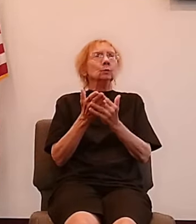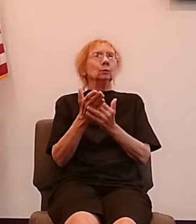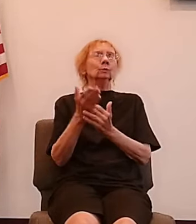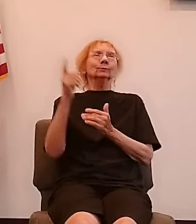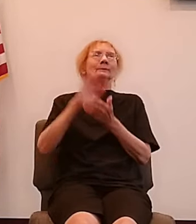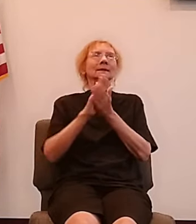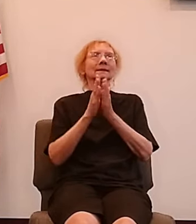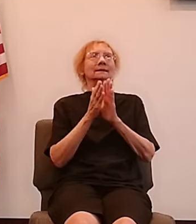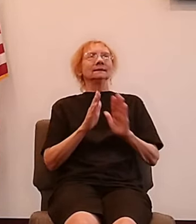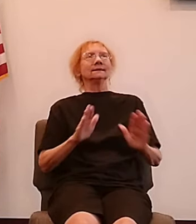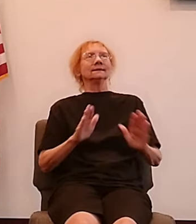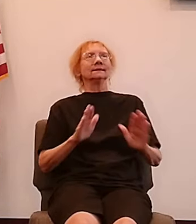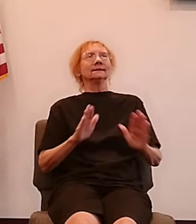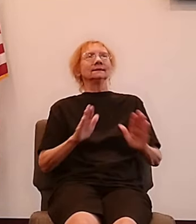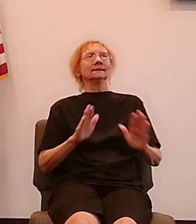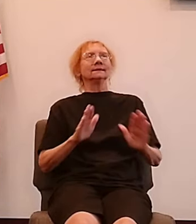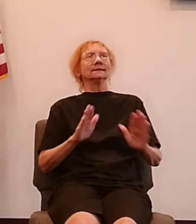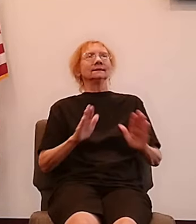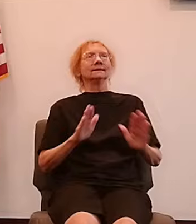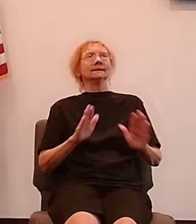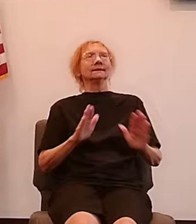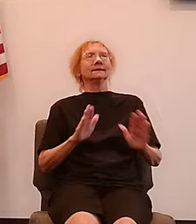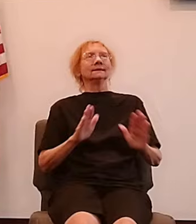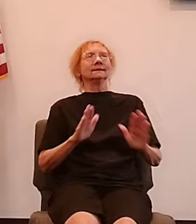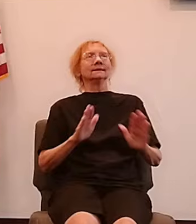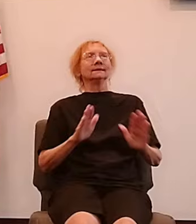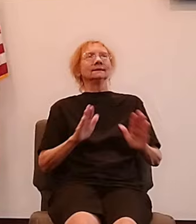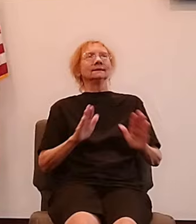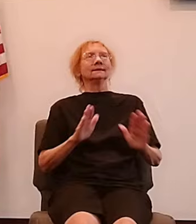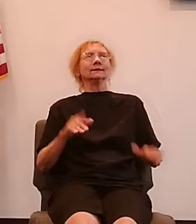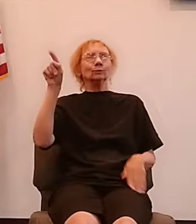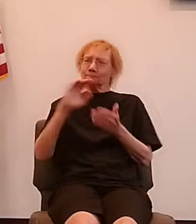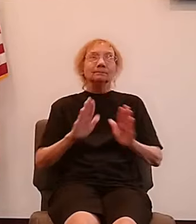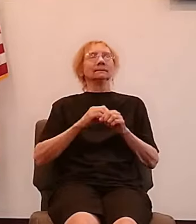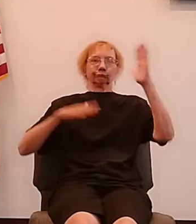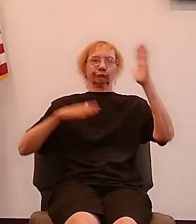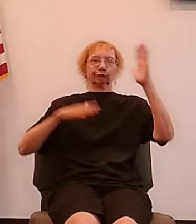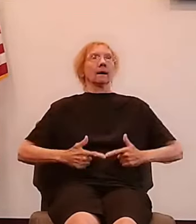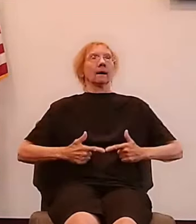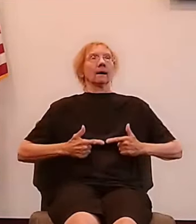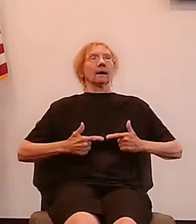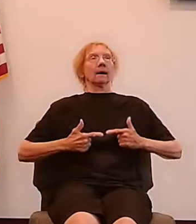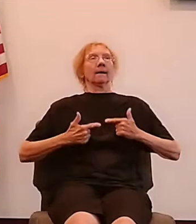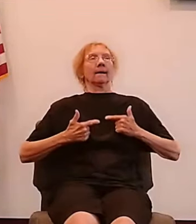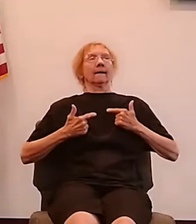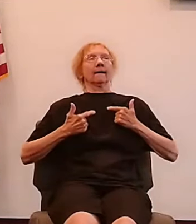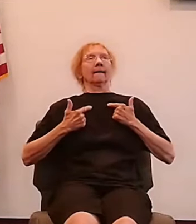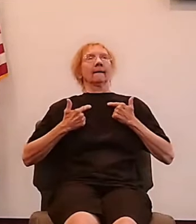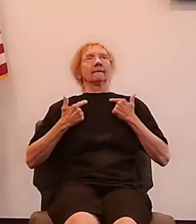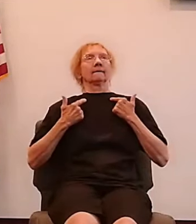sea. Oh, you are the peace in my troubled sea.